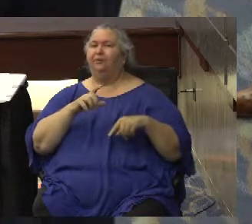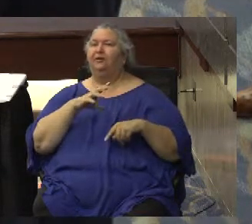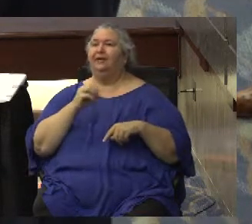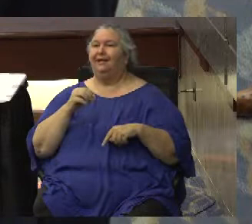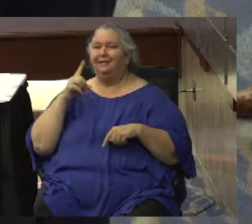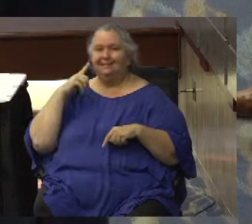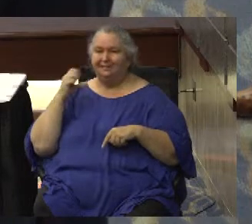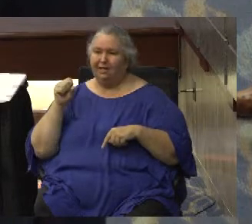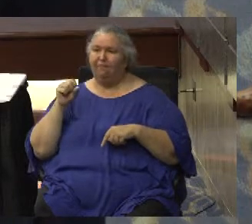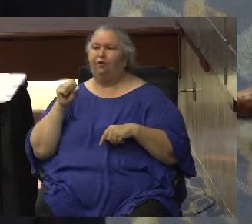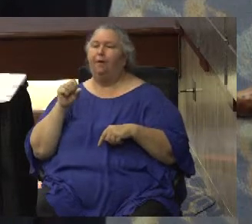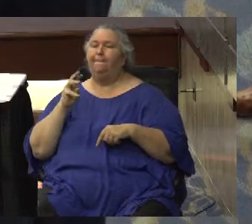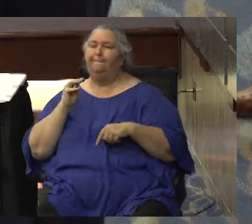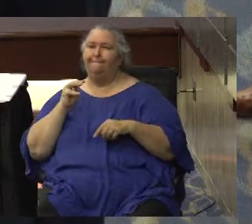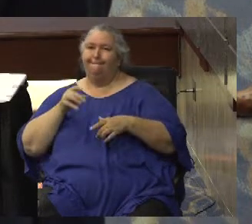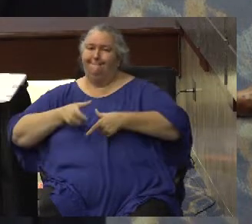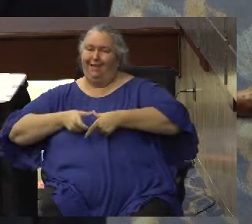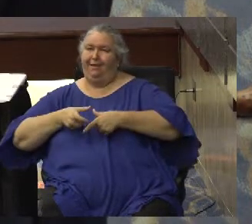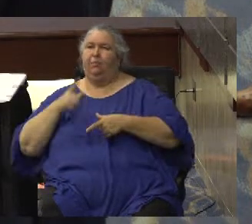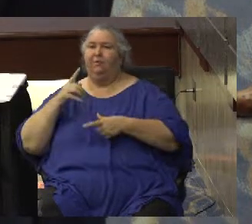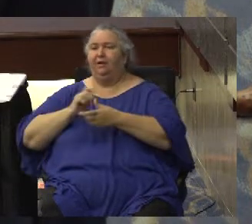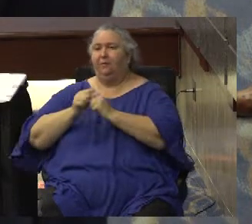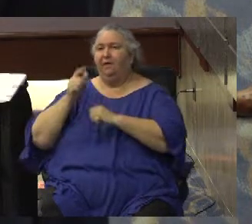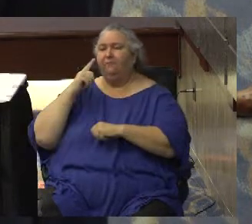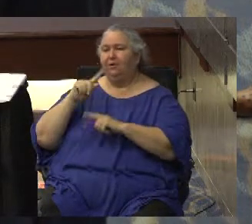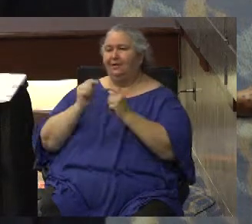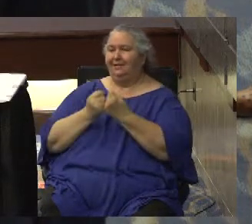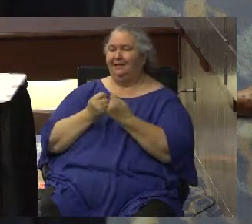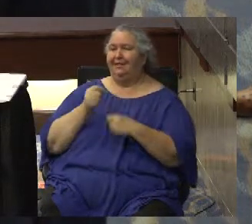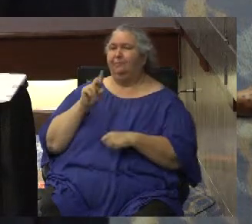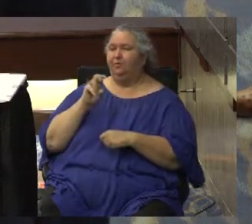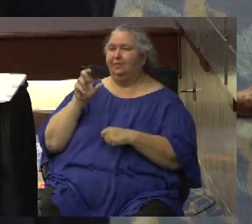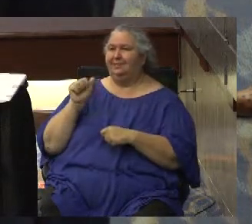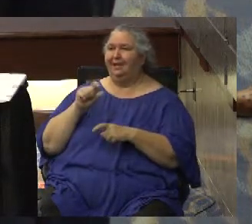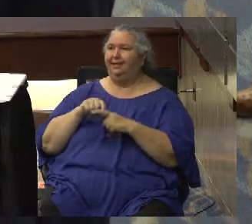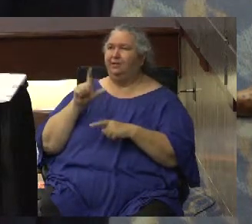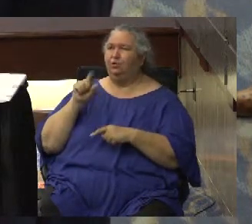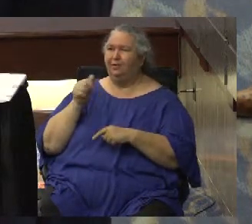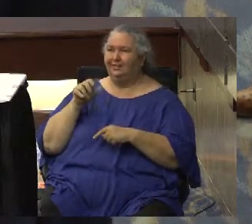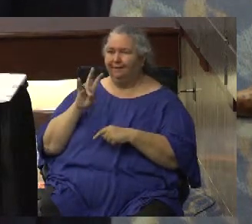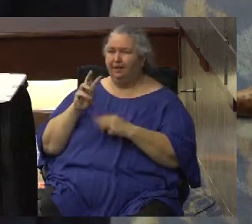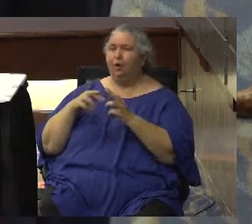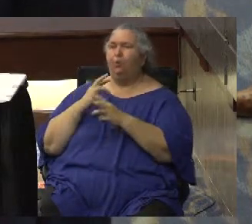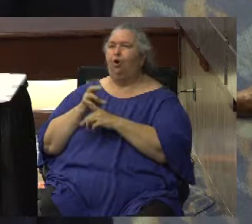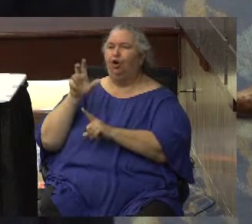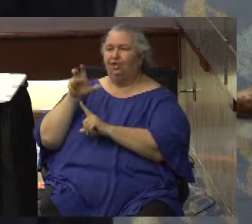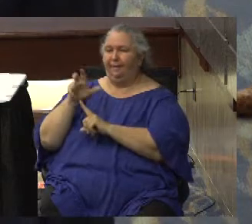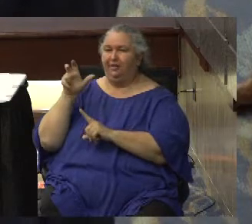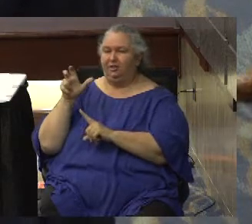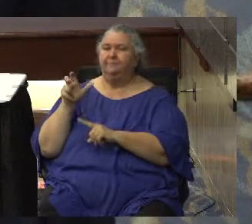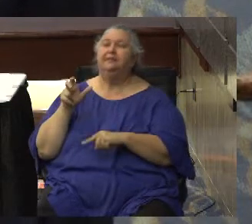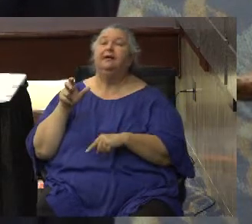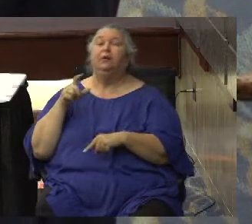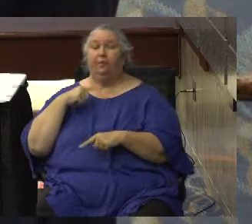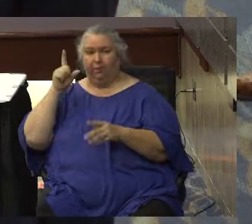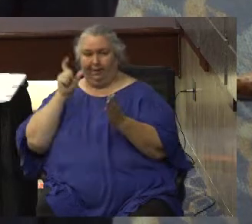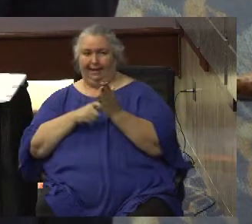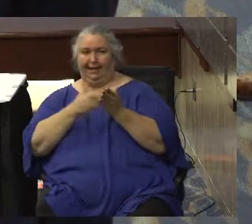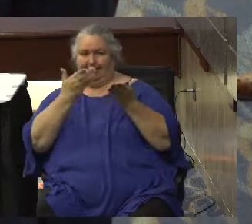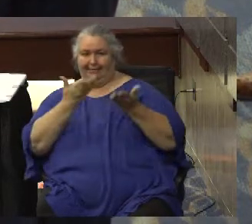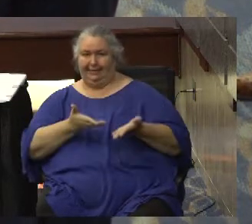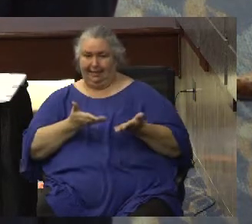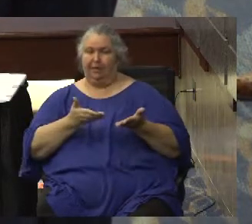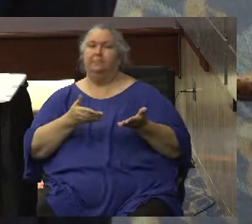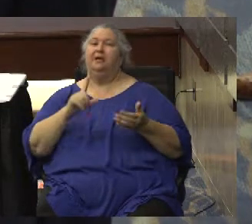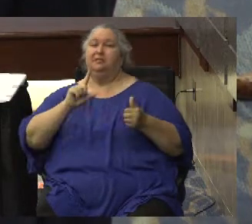relay when he ran for Team USA in the 2017 World Championships. Today, we recognize Wilbert London III for